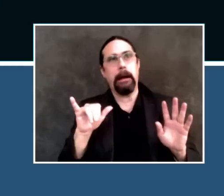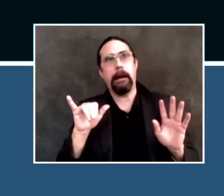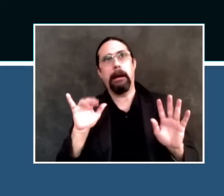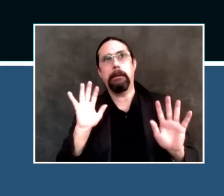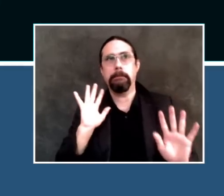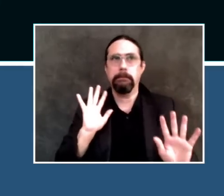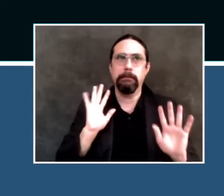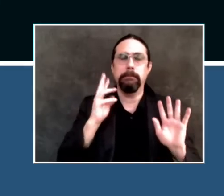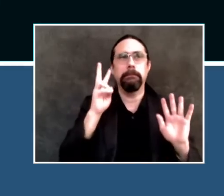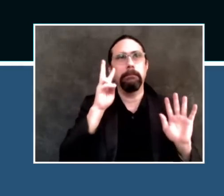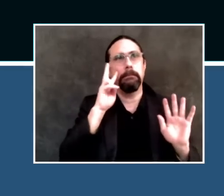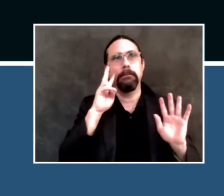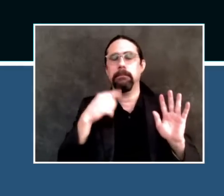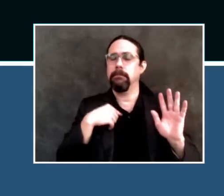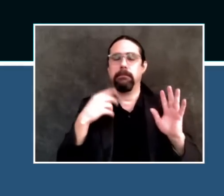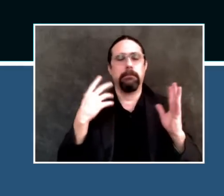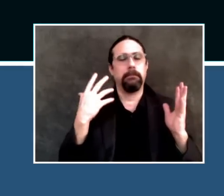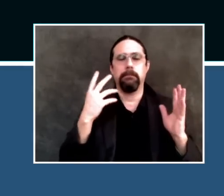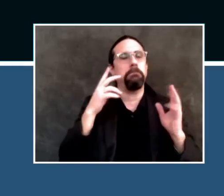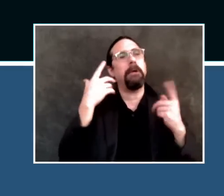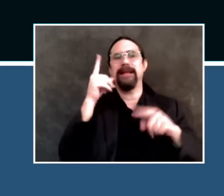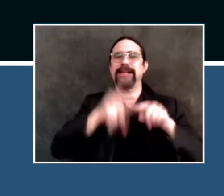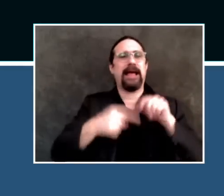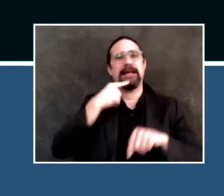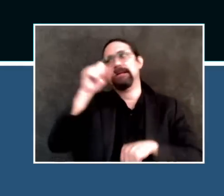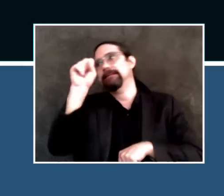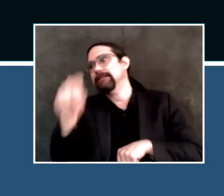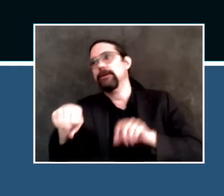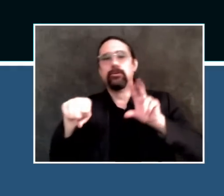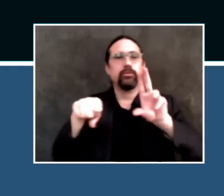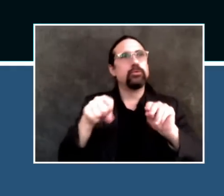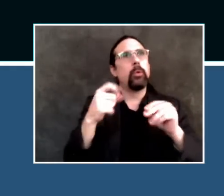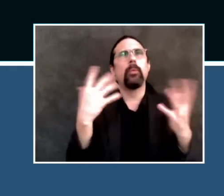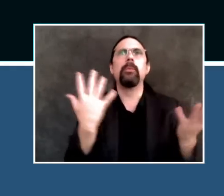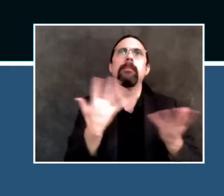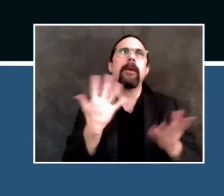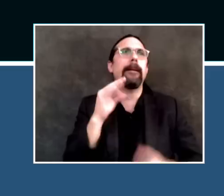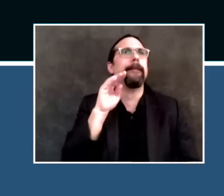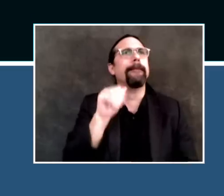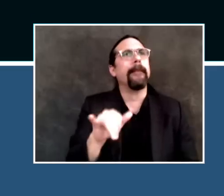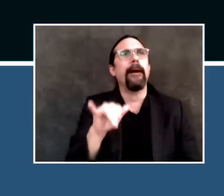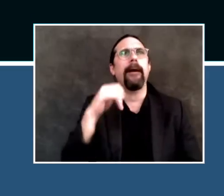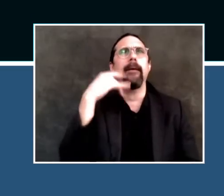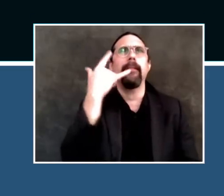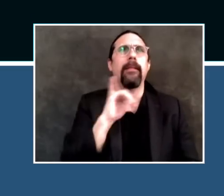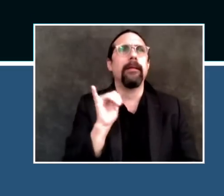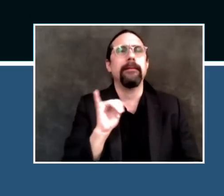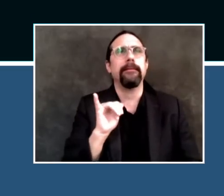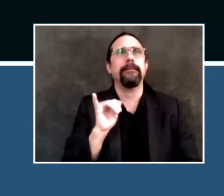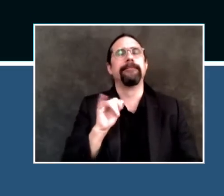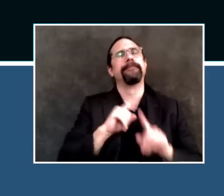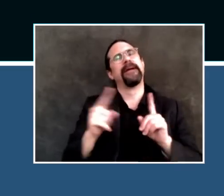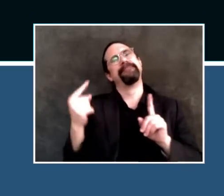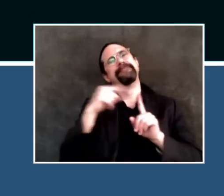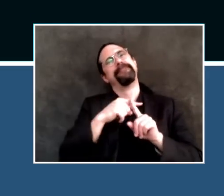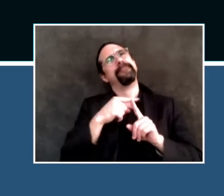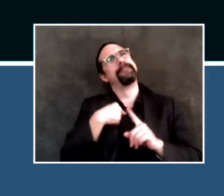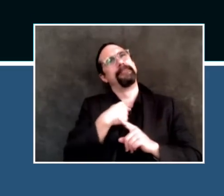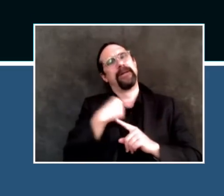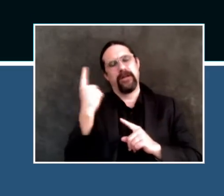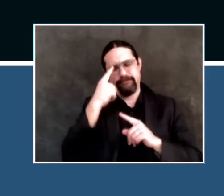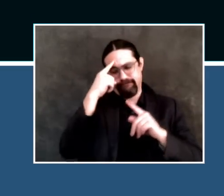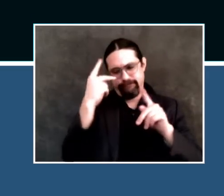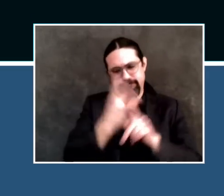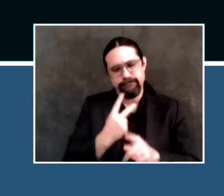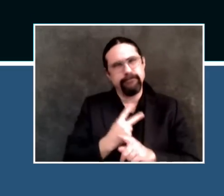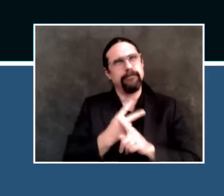May are when we have to win this phase. We have to push back this disease. We have to open that